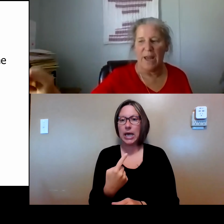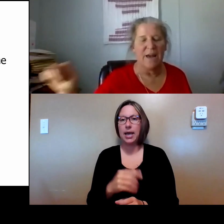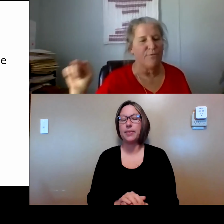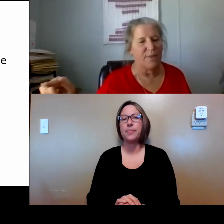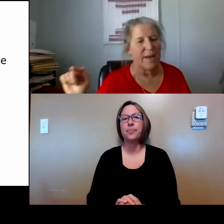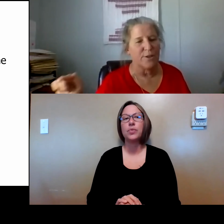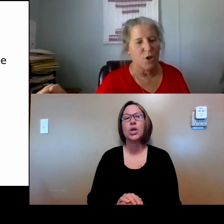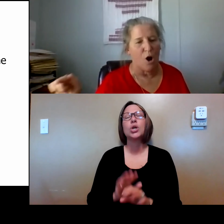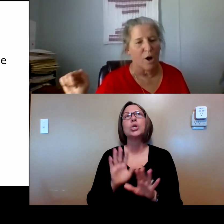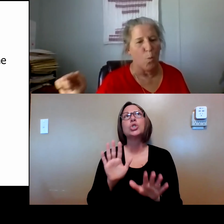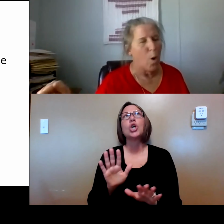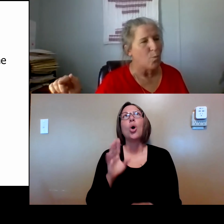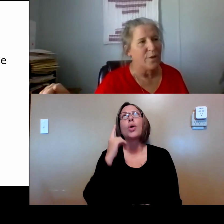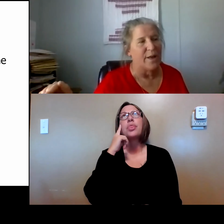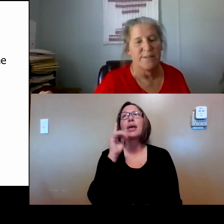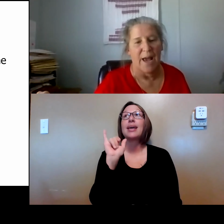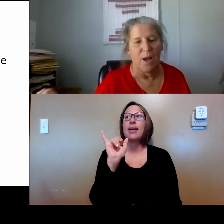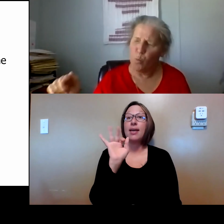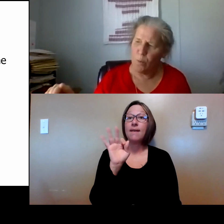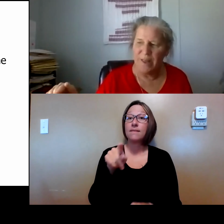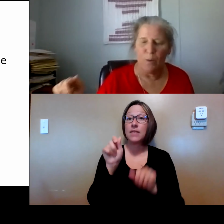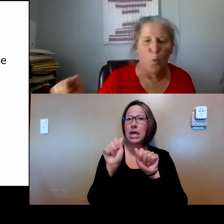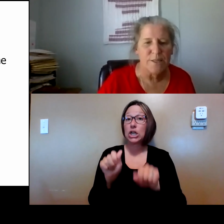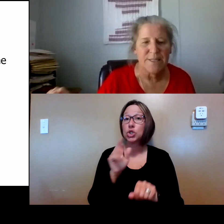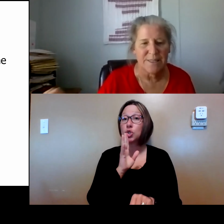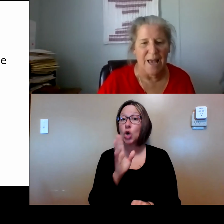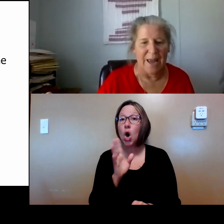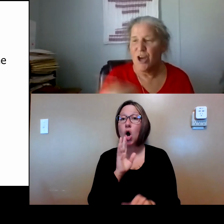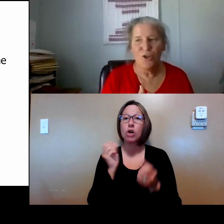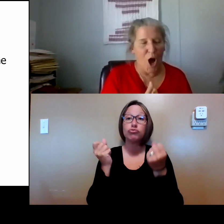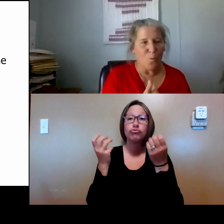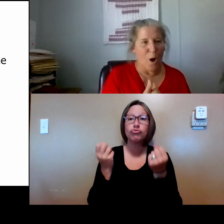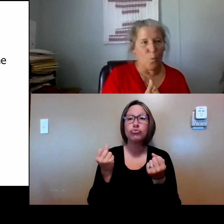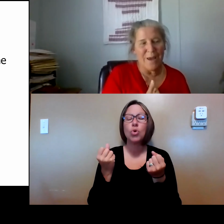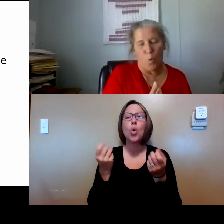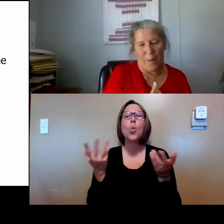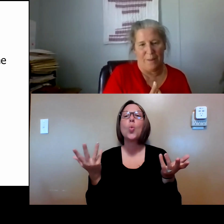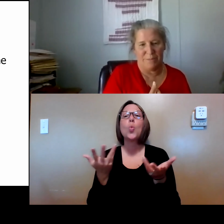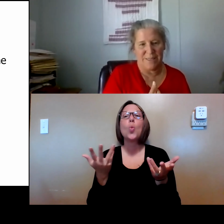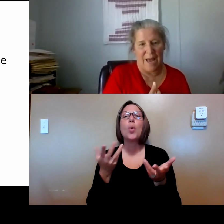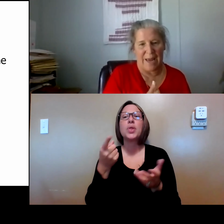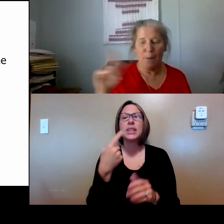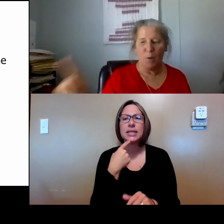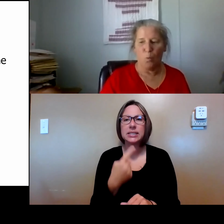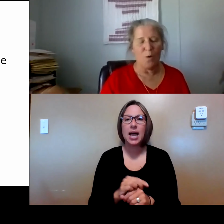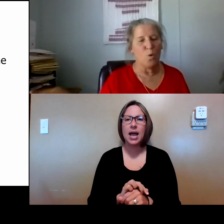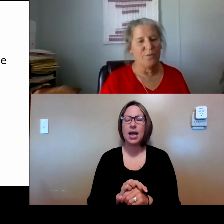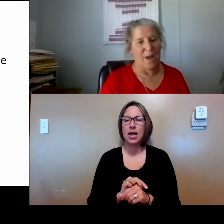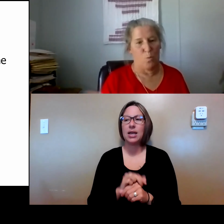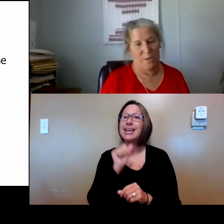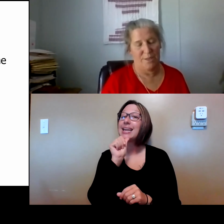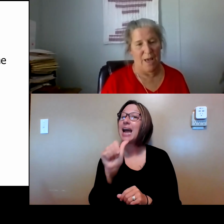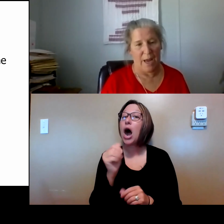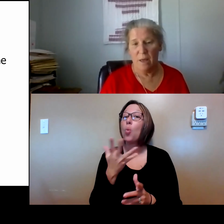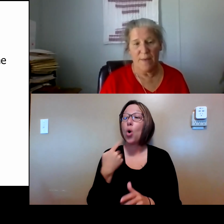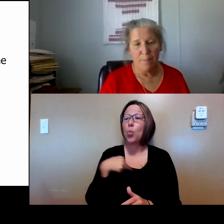of if they could talk, what would they say? What would they want to say? Not what we want them to say, but what would they